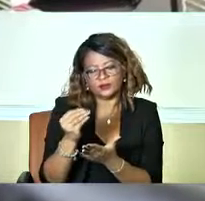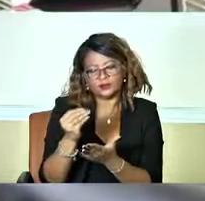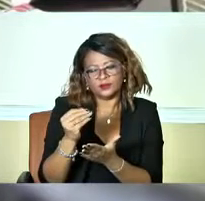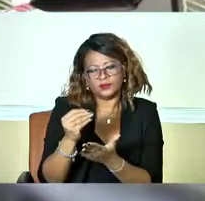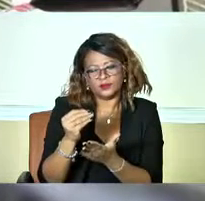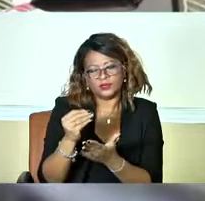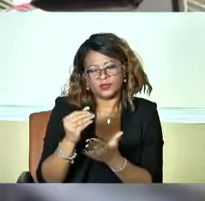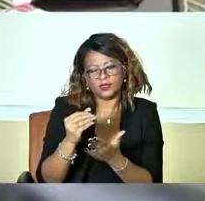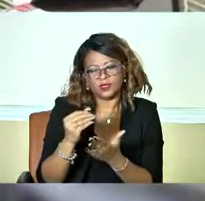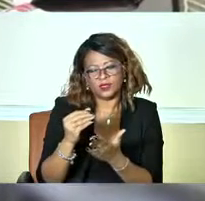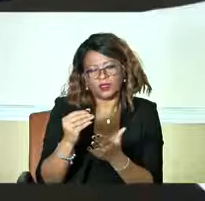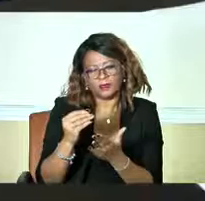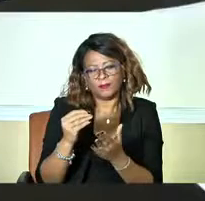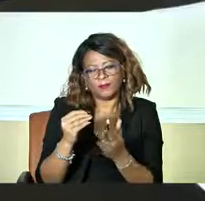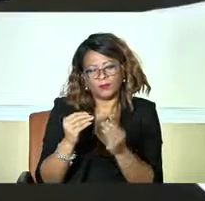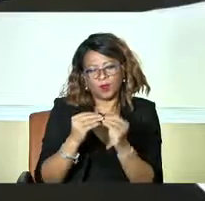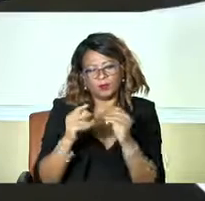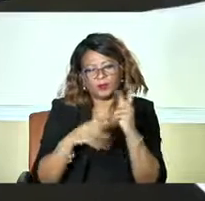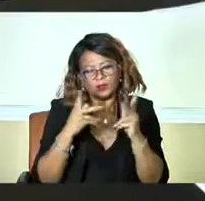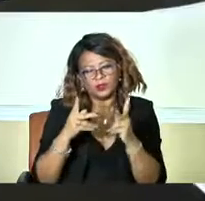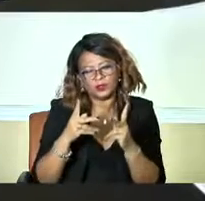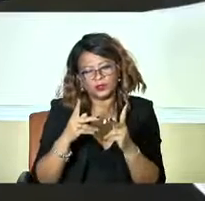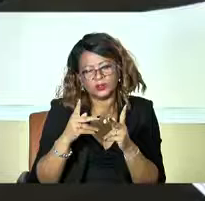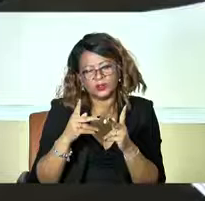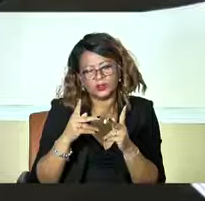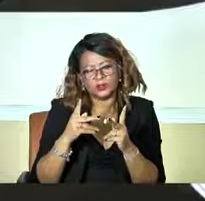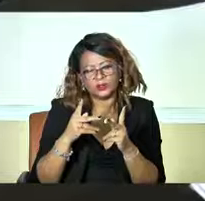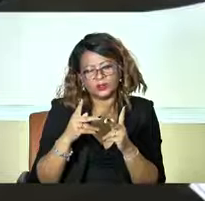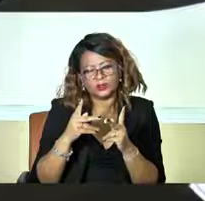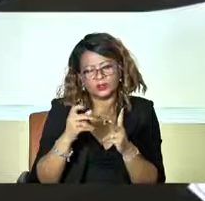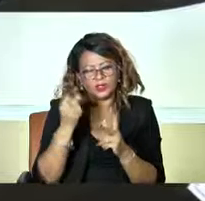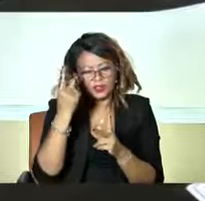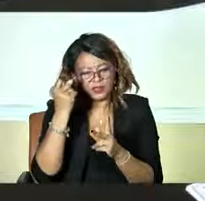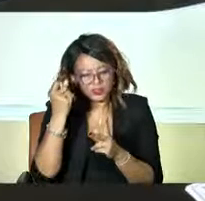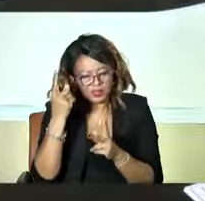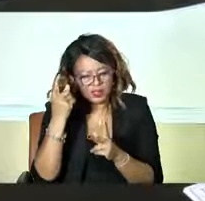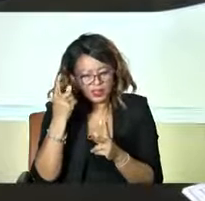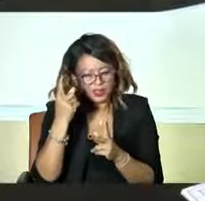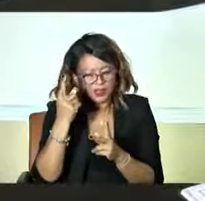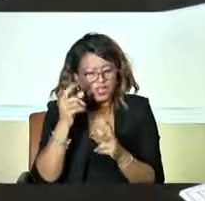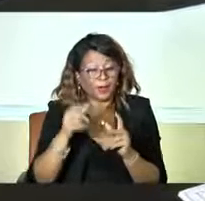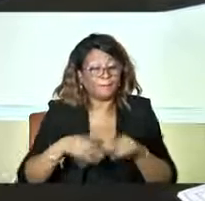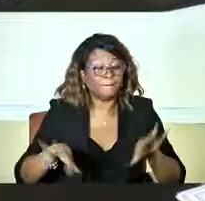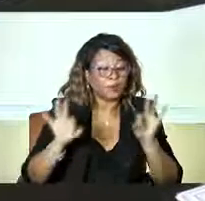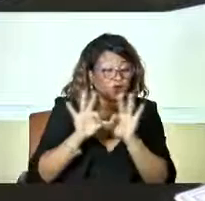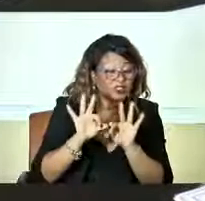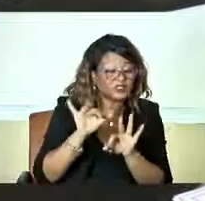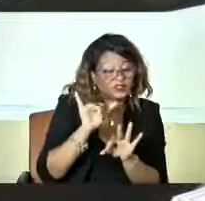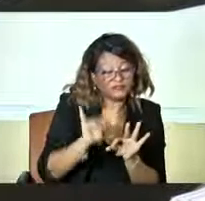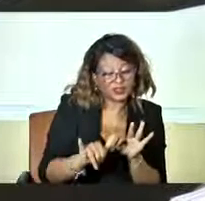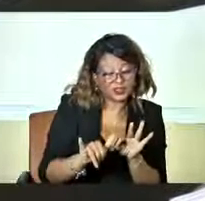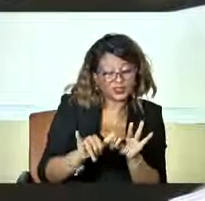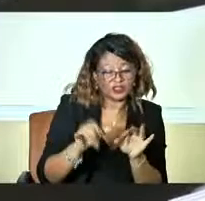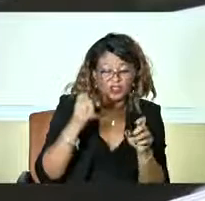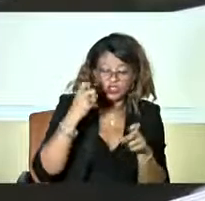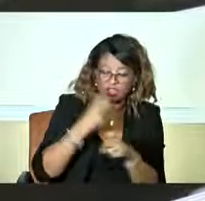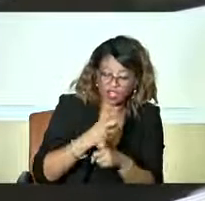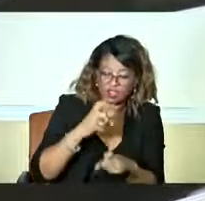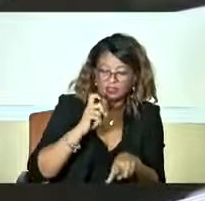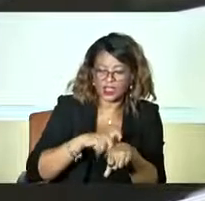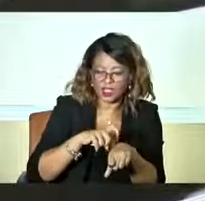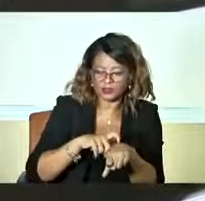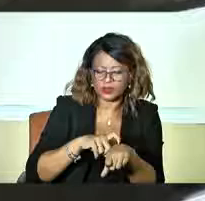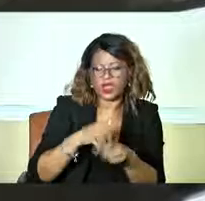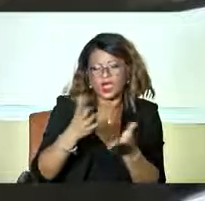Unless people understand the magnitude of what this is doing. This is putting food on the table in this difficult time. So I